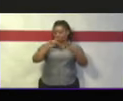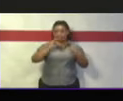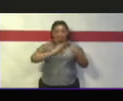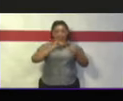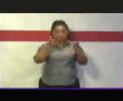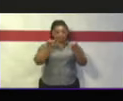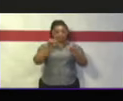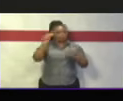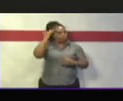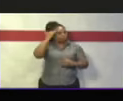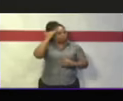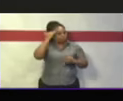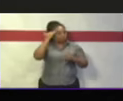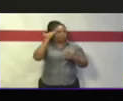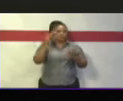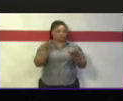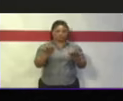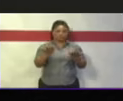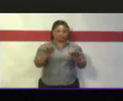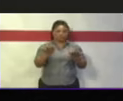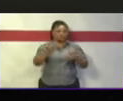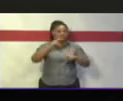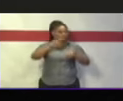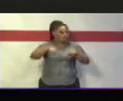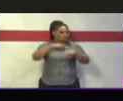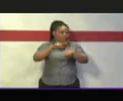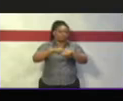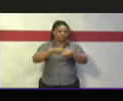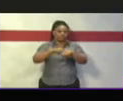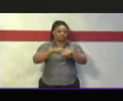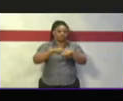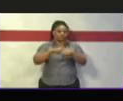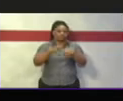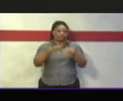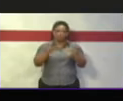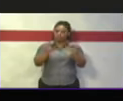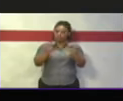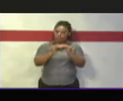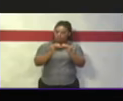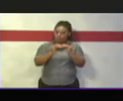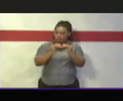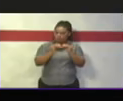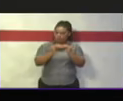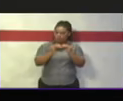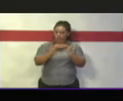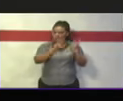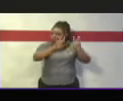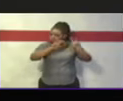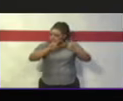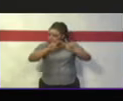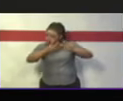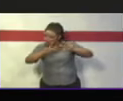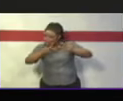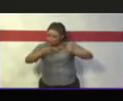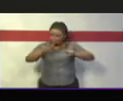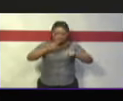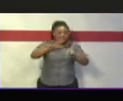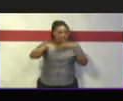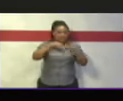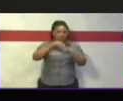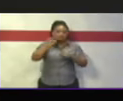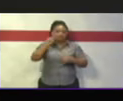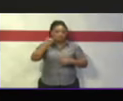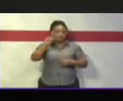have we increased the surveillance regarding COVID and its variants to include the MU variant at all? Seeing that